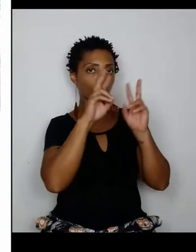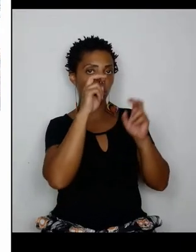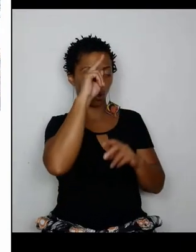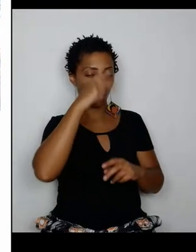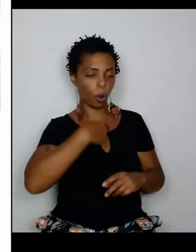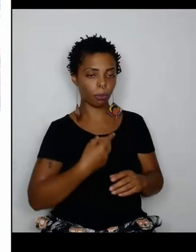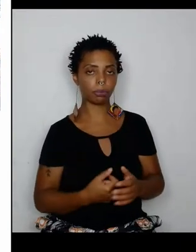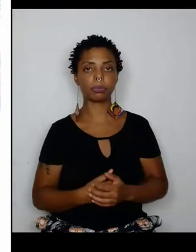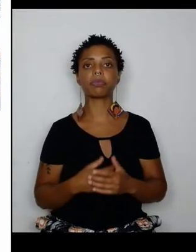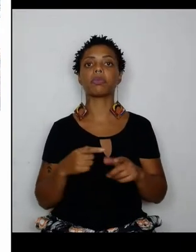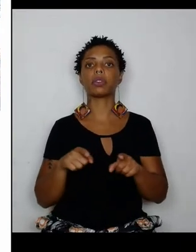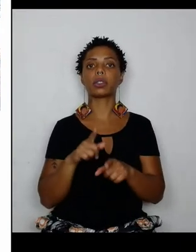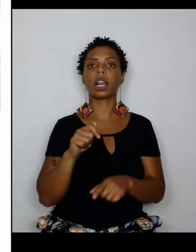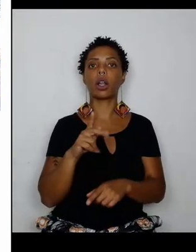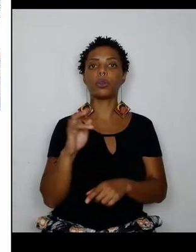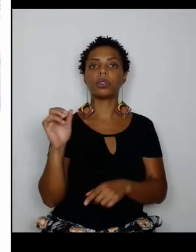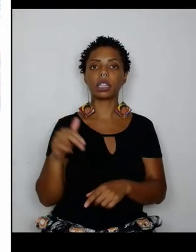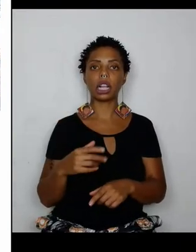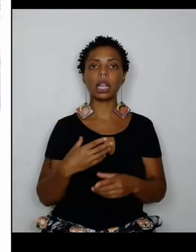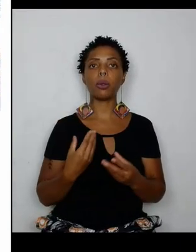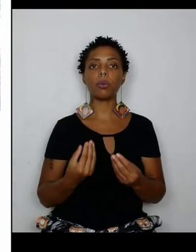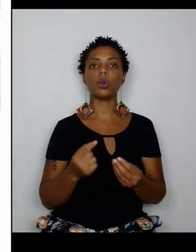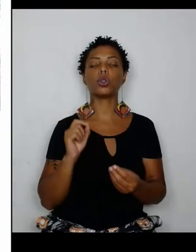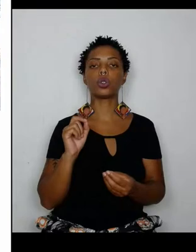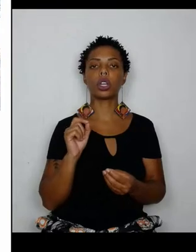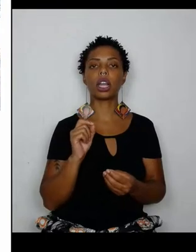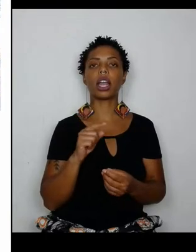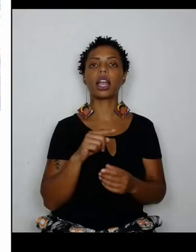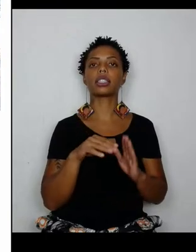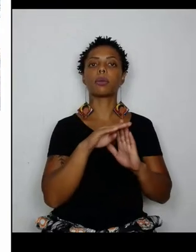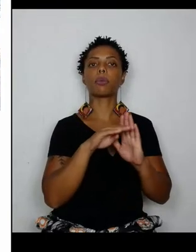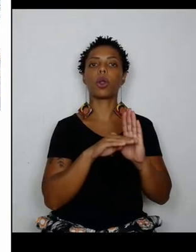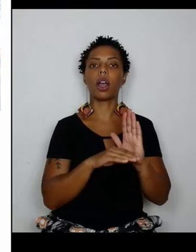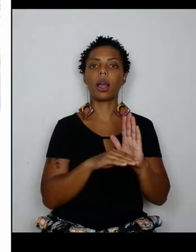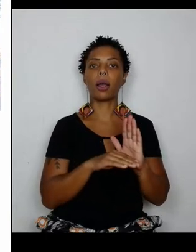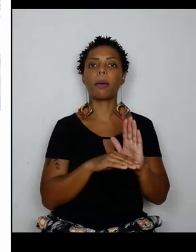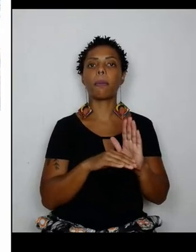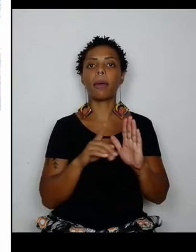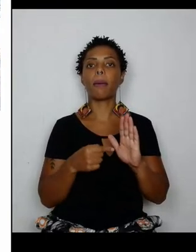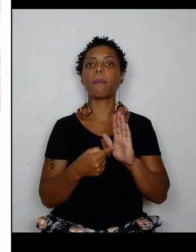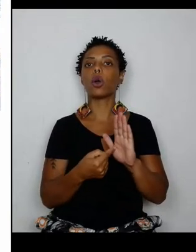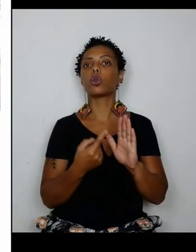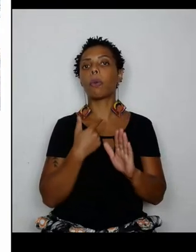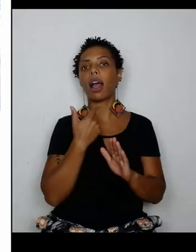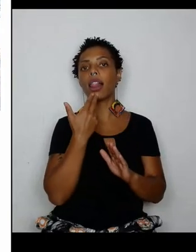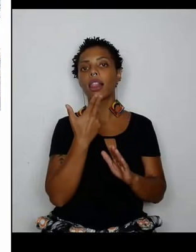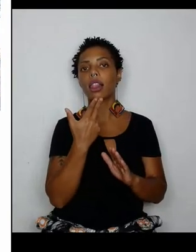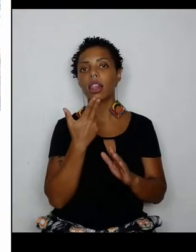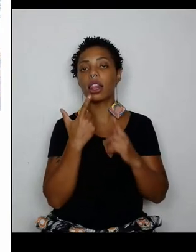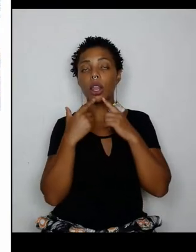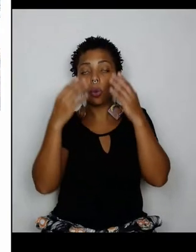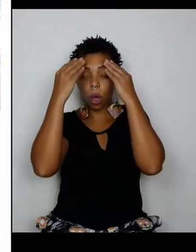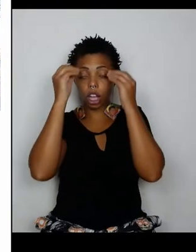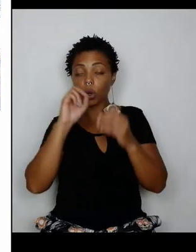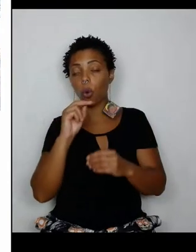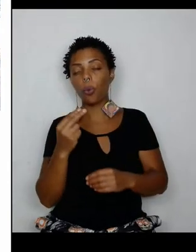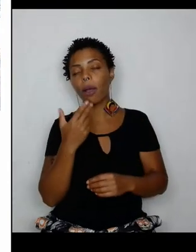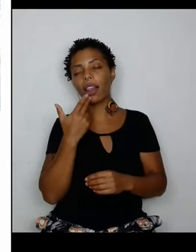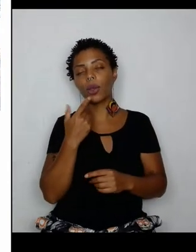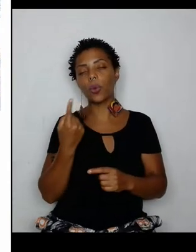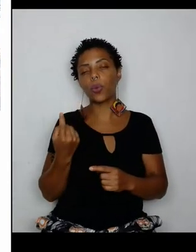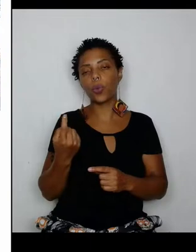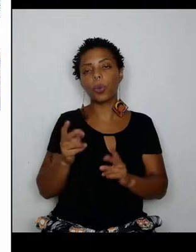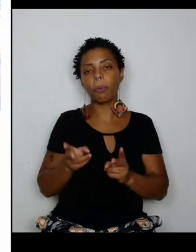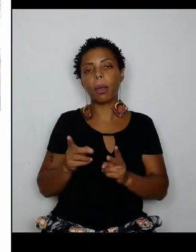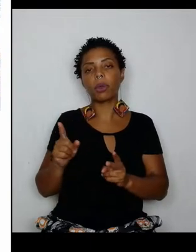single language often the language of the researcher and certain texts are continually cited while others are ignored or minimized